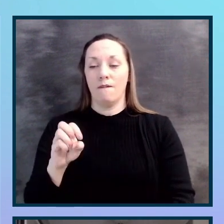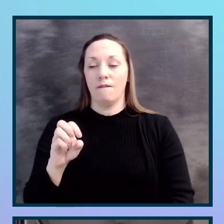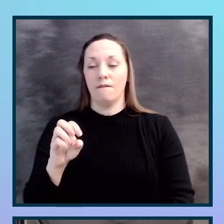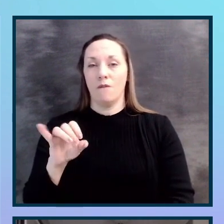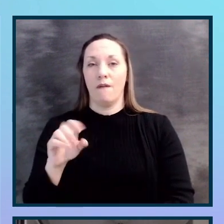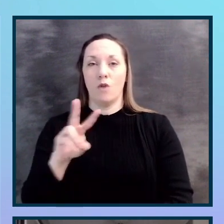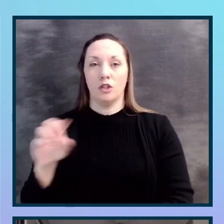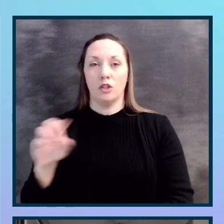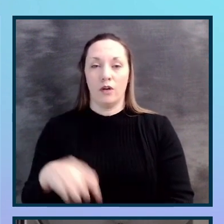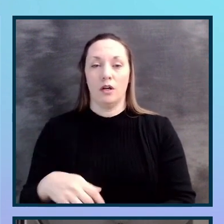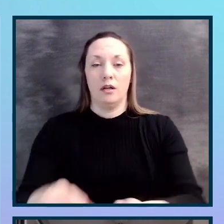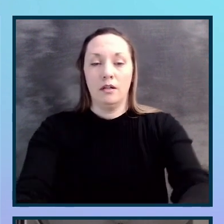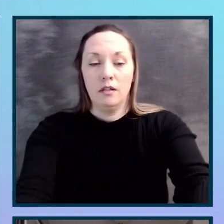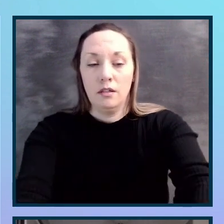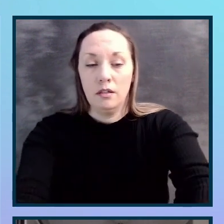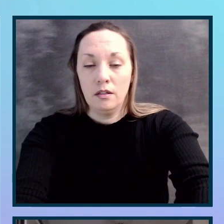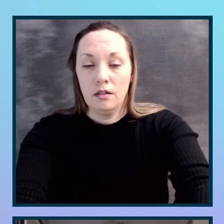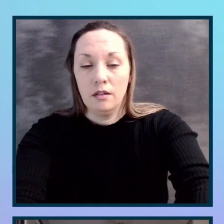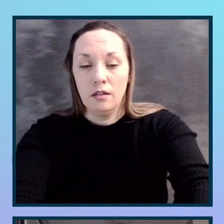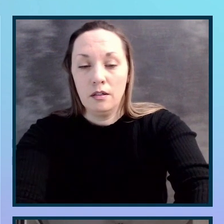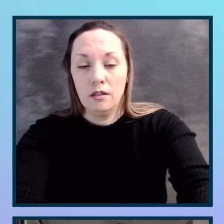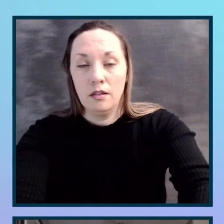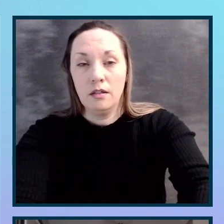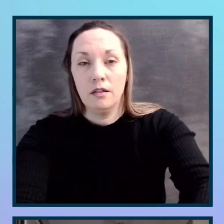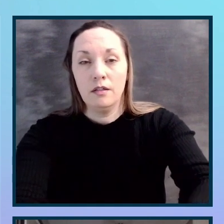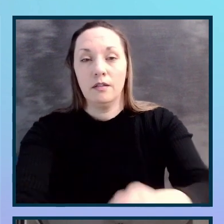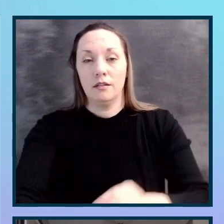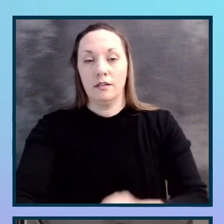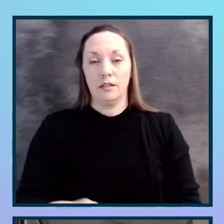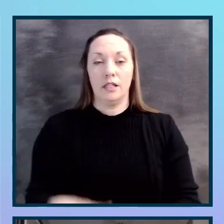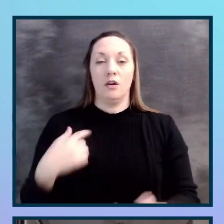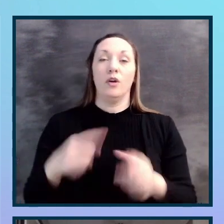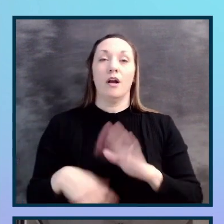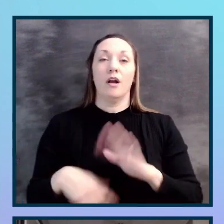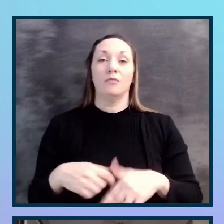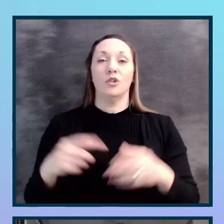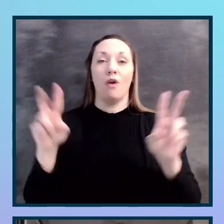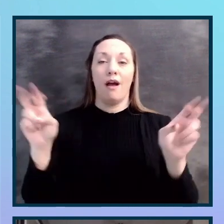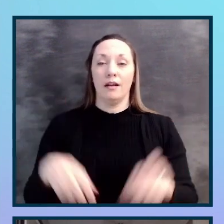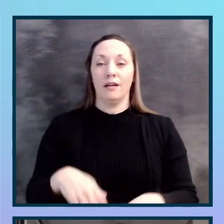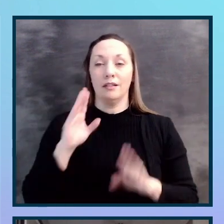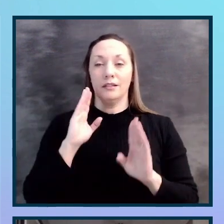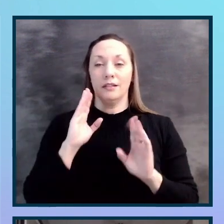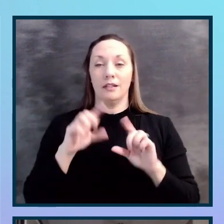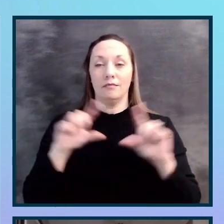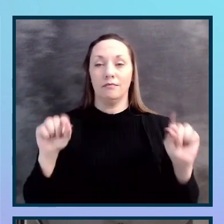mobile device, you would swipe, and if you came to a heading which had hello and then a break element